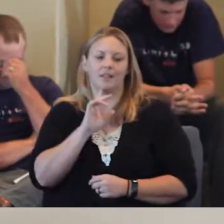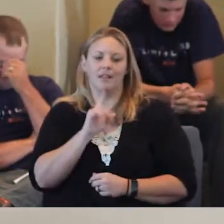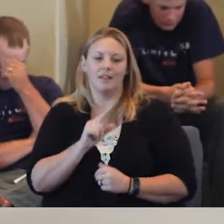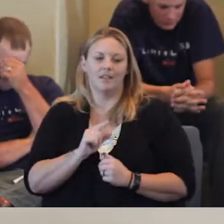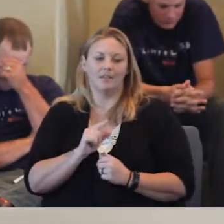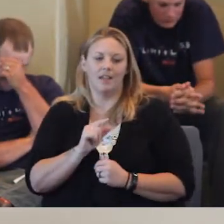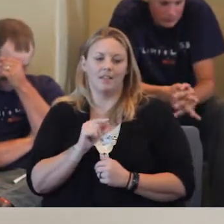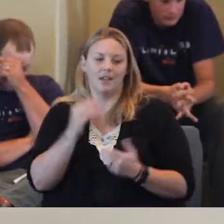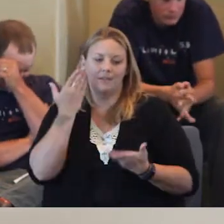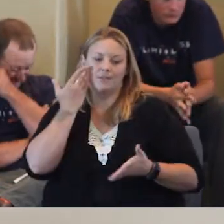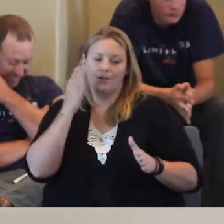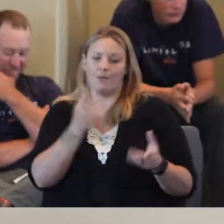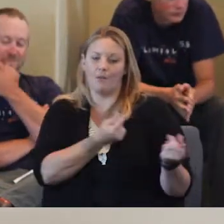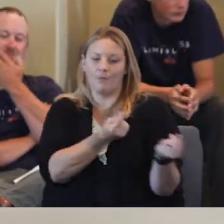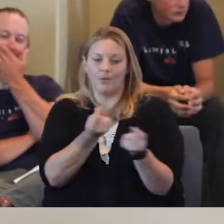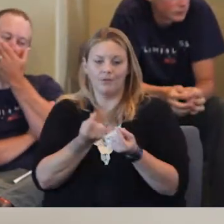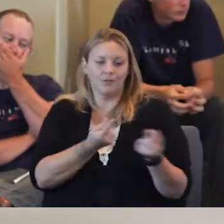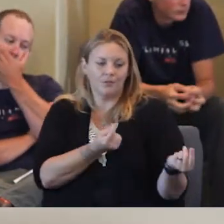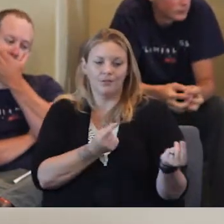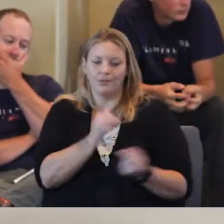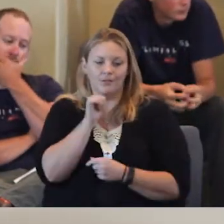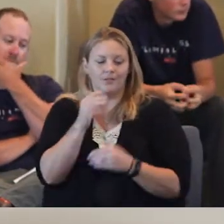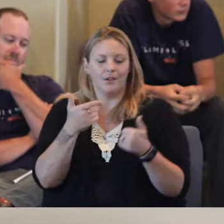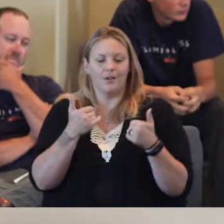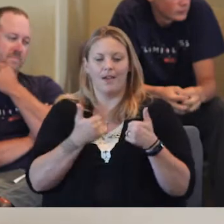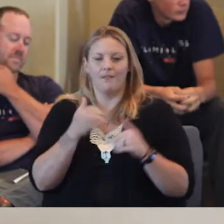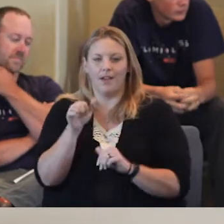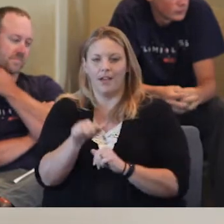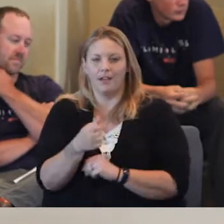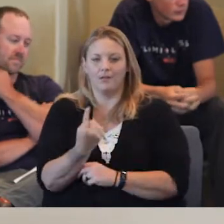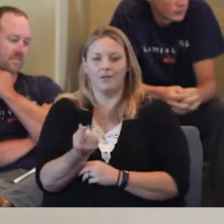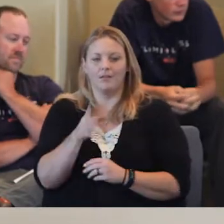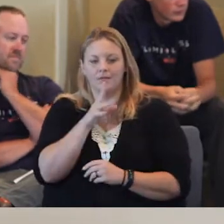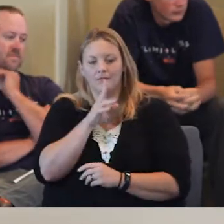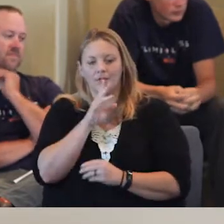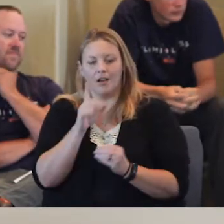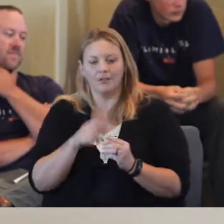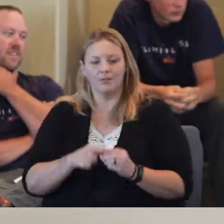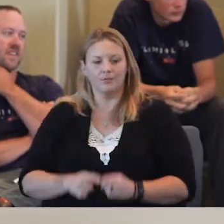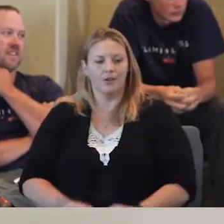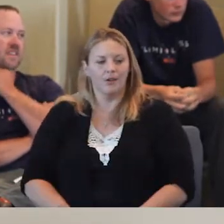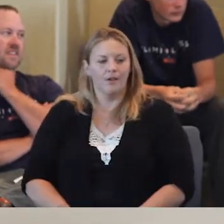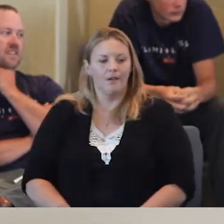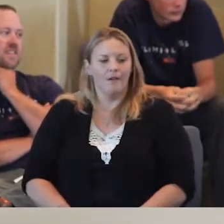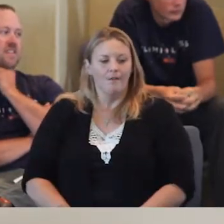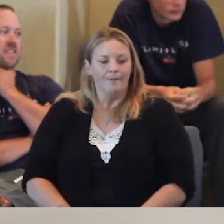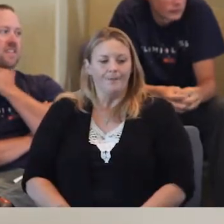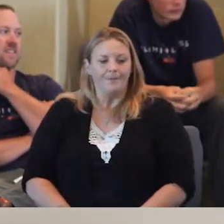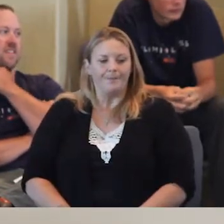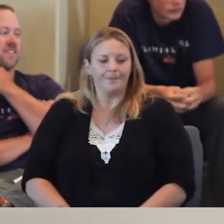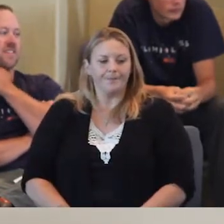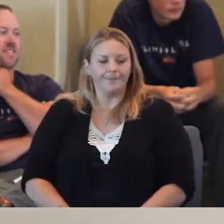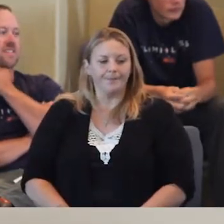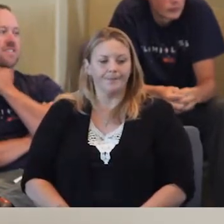what to do because they don't have anyone to go to, they don't have anyone to talk to, and